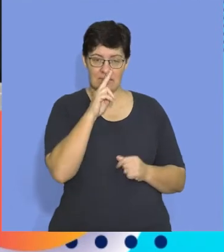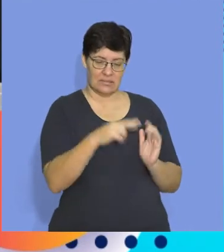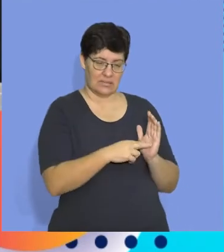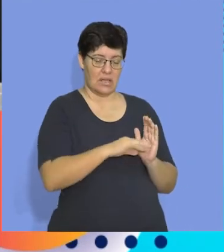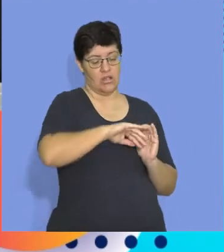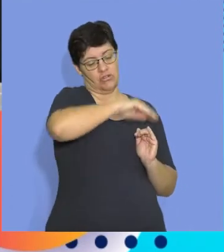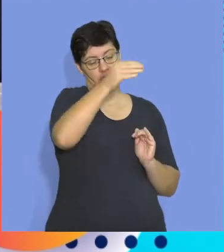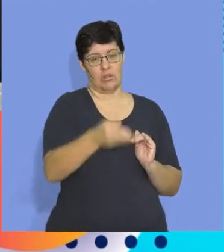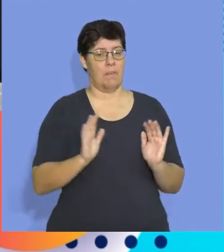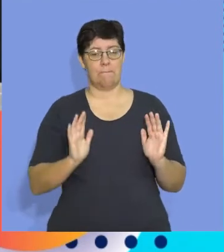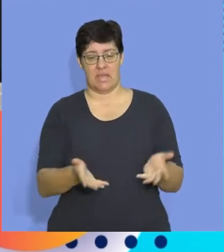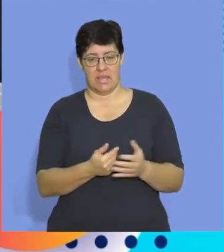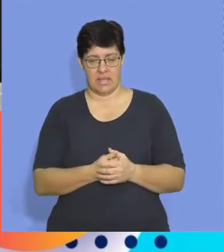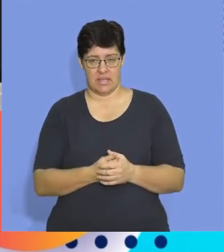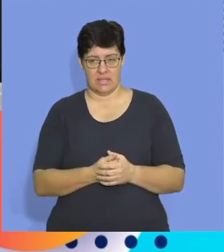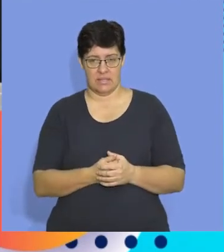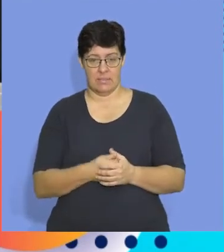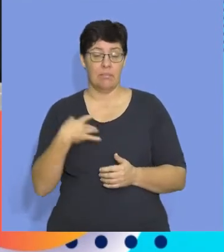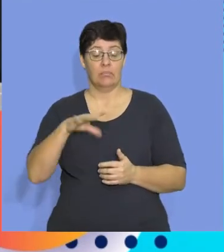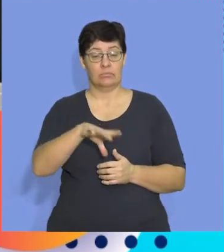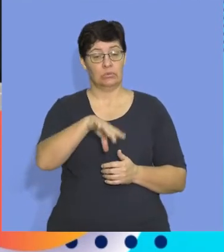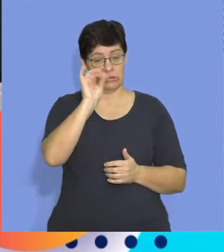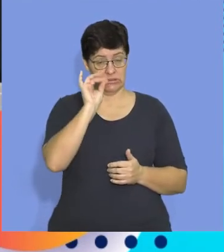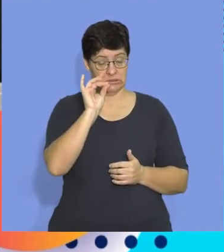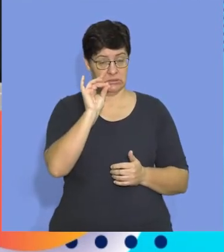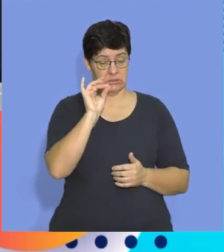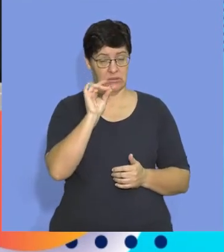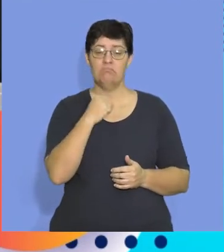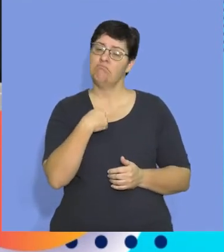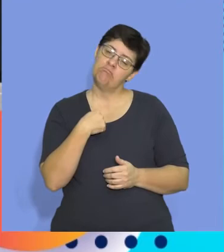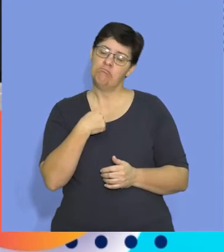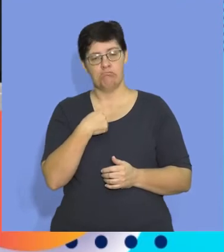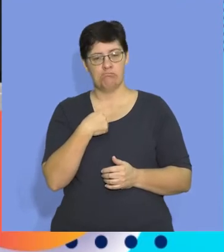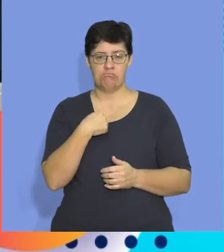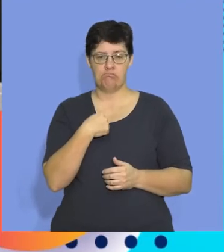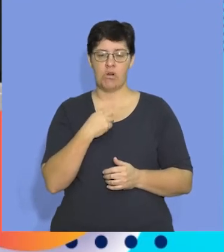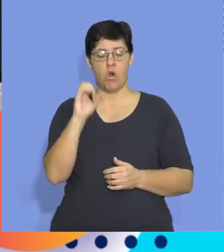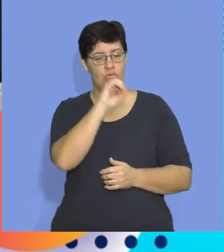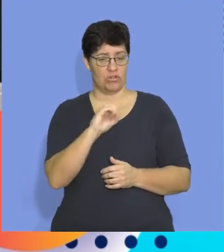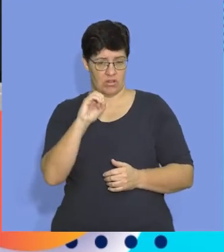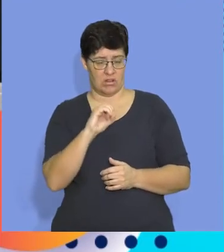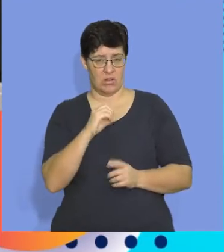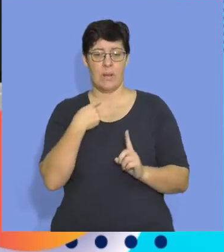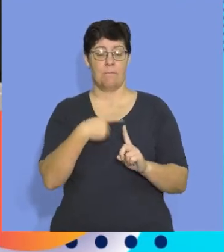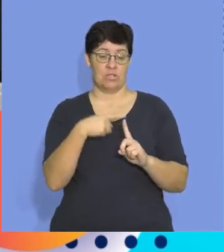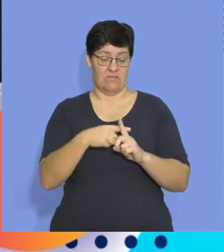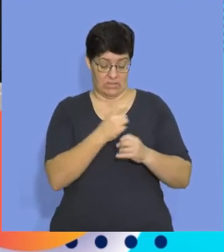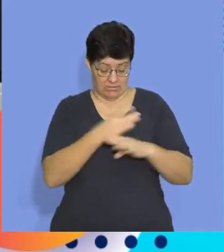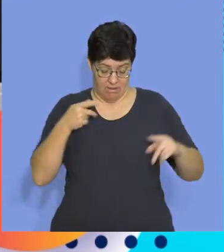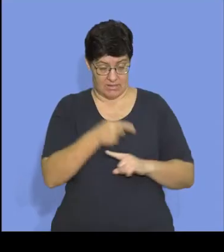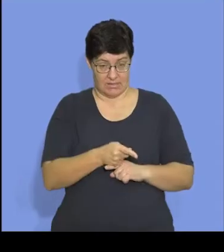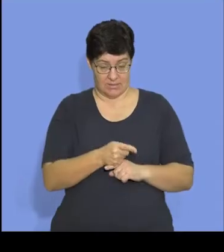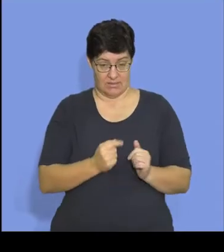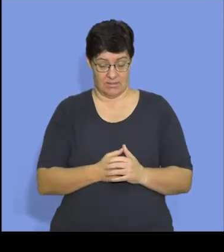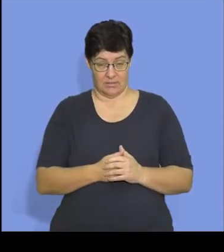shape. Now, if I have a choice, I like to take original direction of motion as positive. So